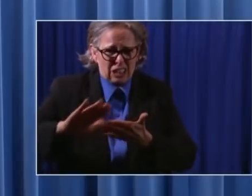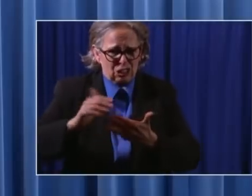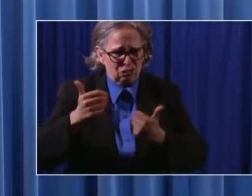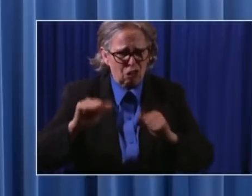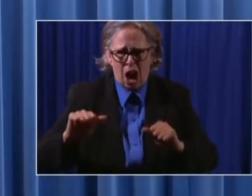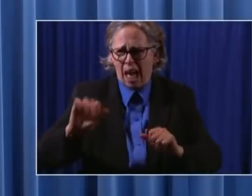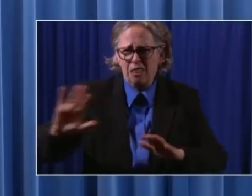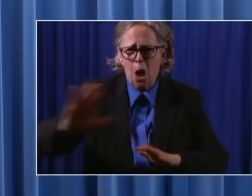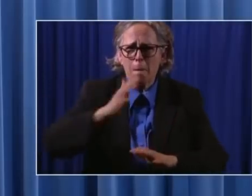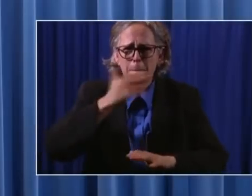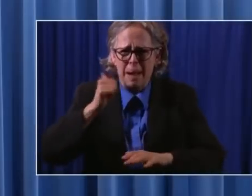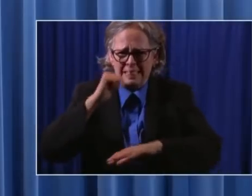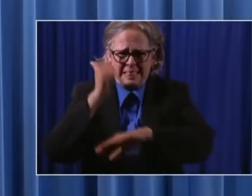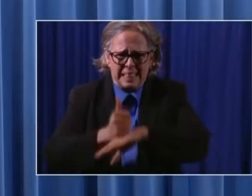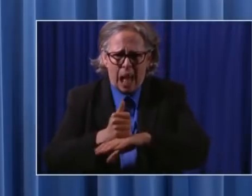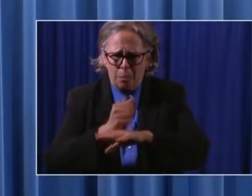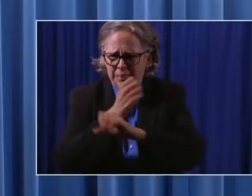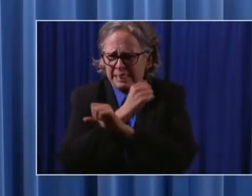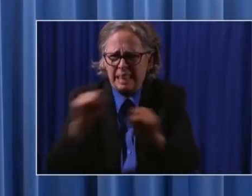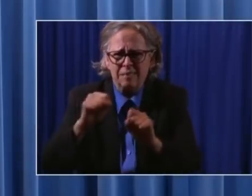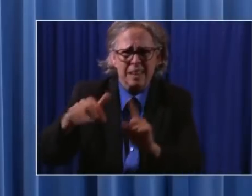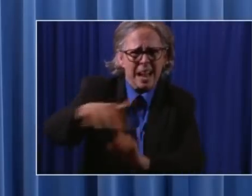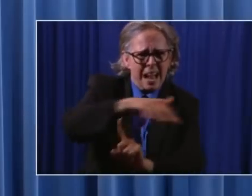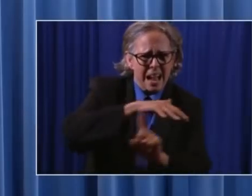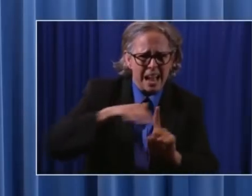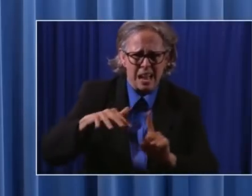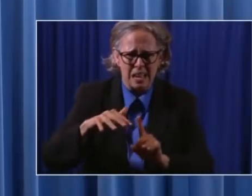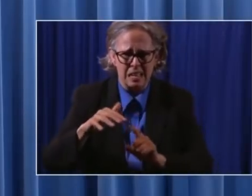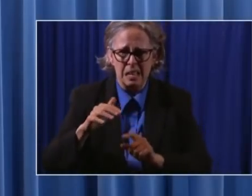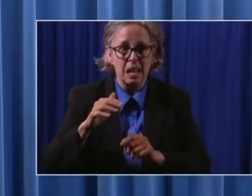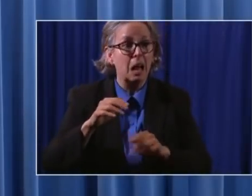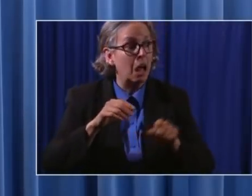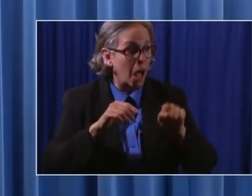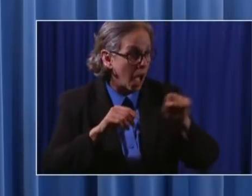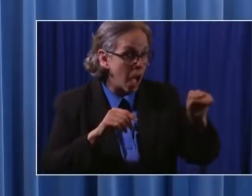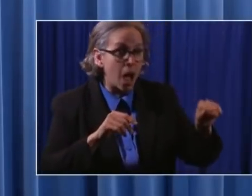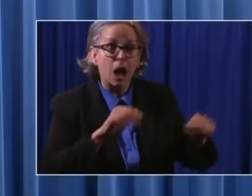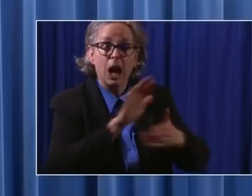of them have alternative plans. Some are going partially